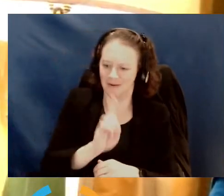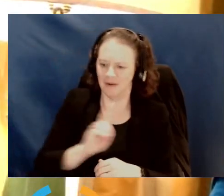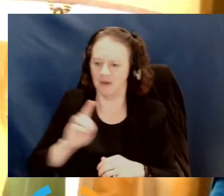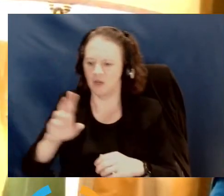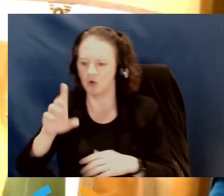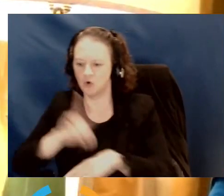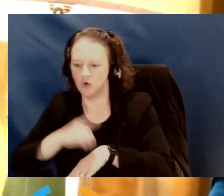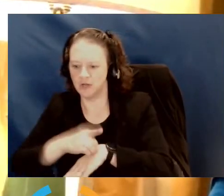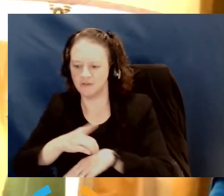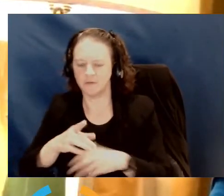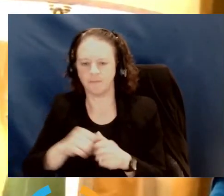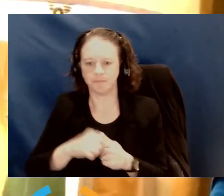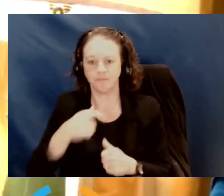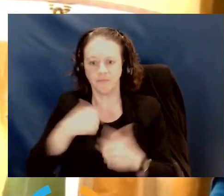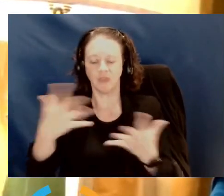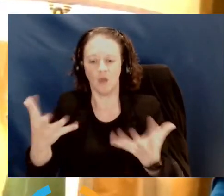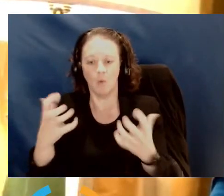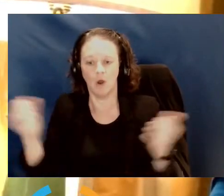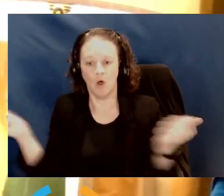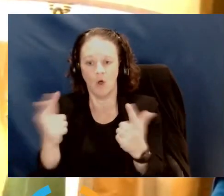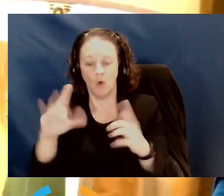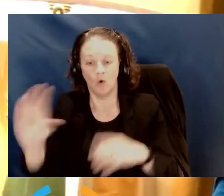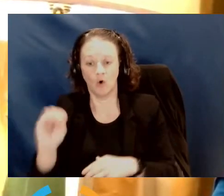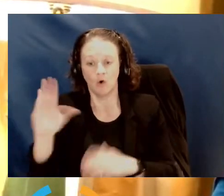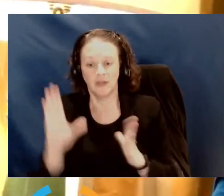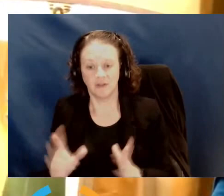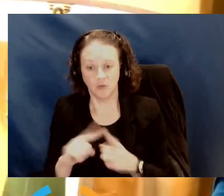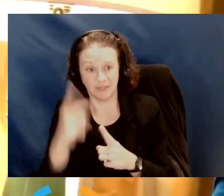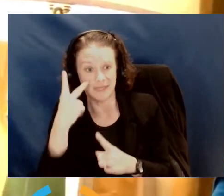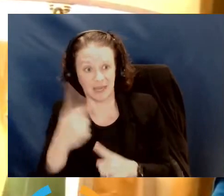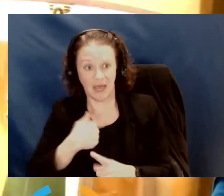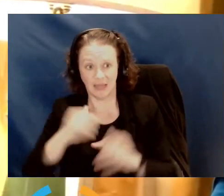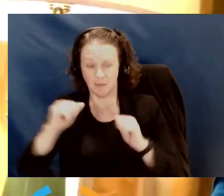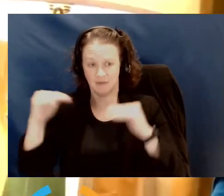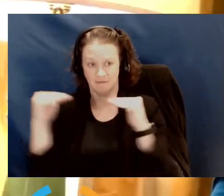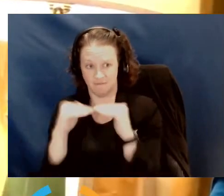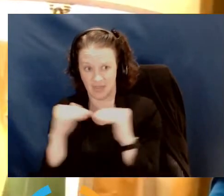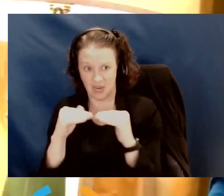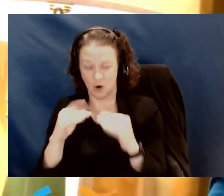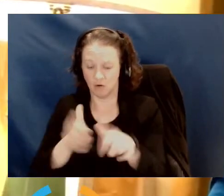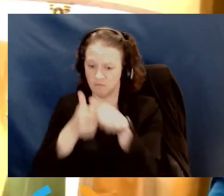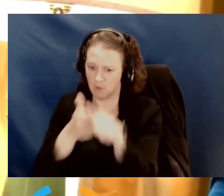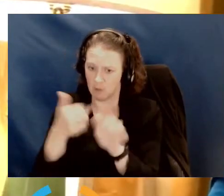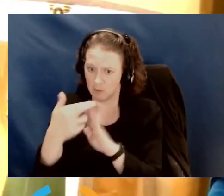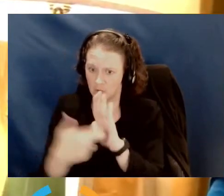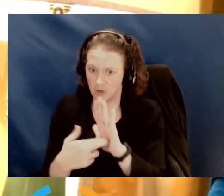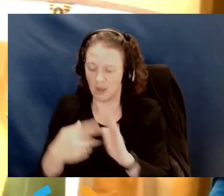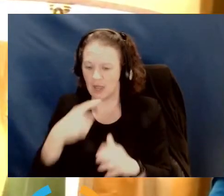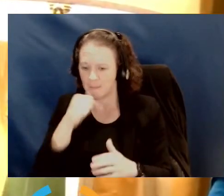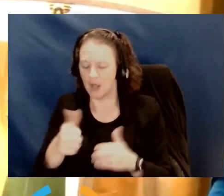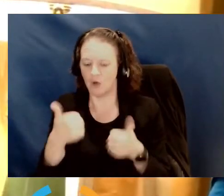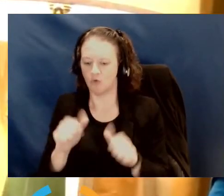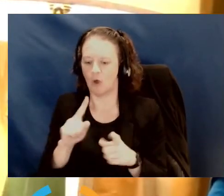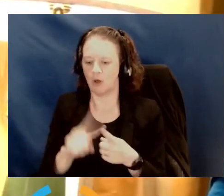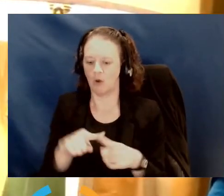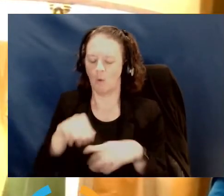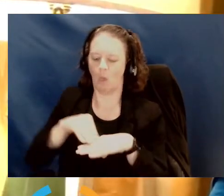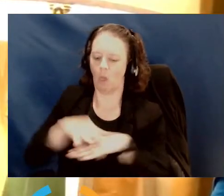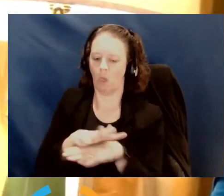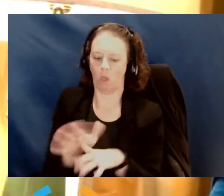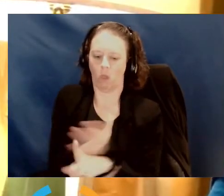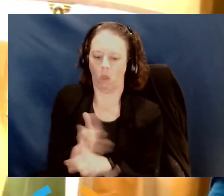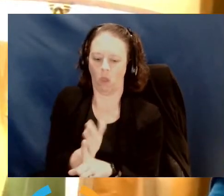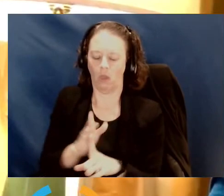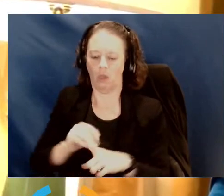of Oregon, and I want all Oregonians to see that I can be a fair and by the book person. I won't be putting my thumb on the scale and applying any of the laws or rules of the